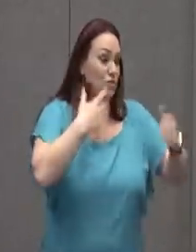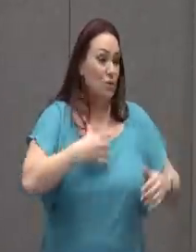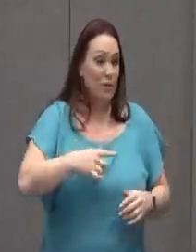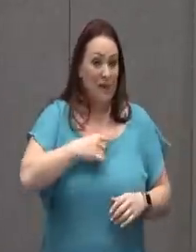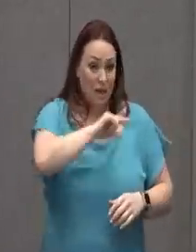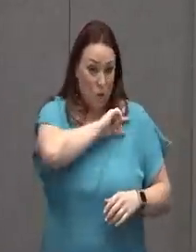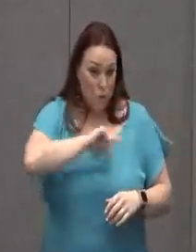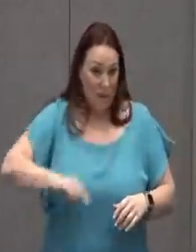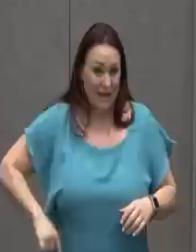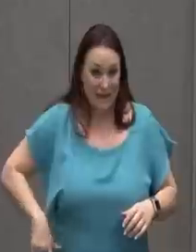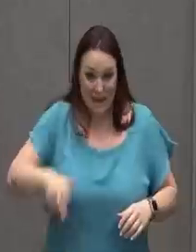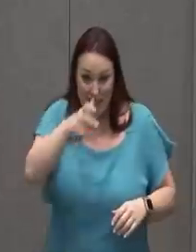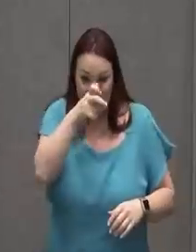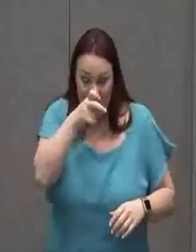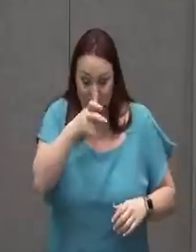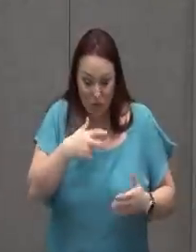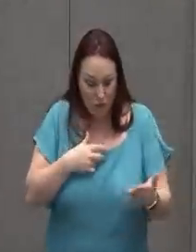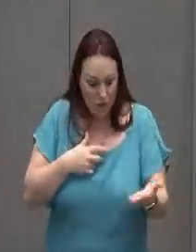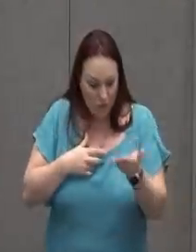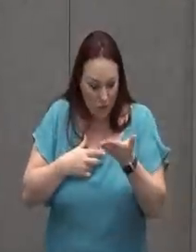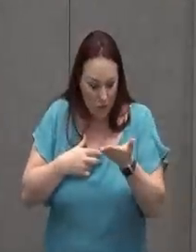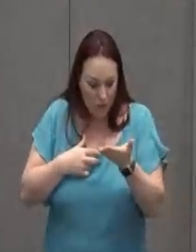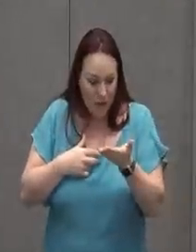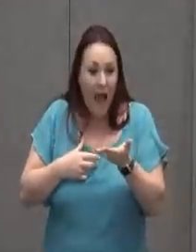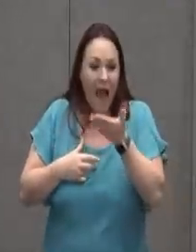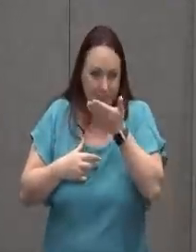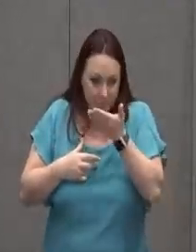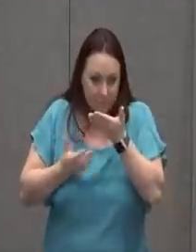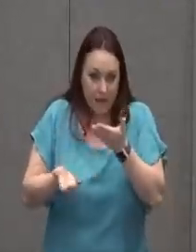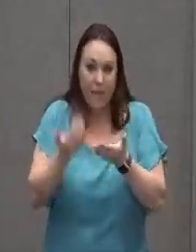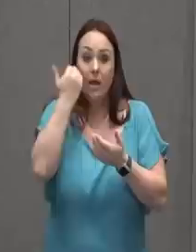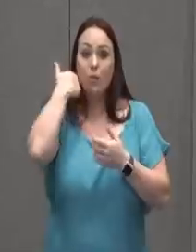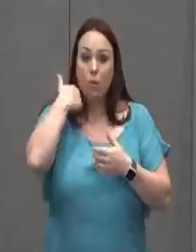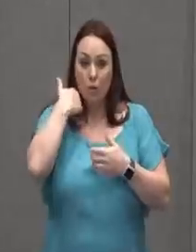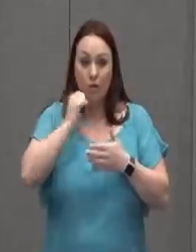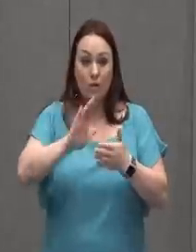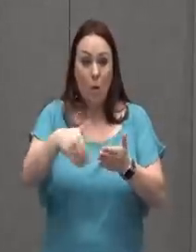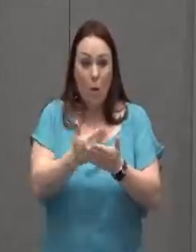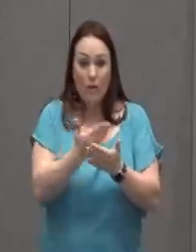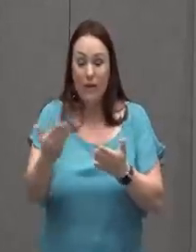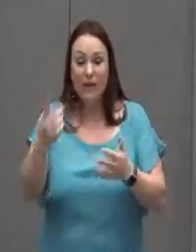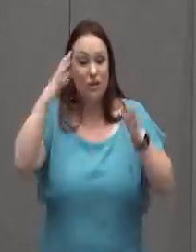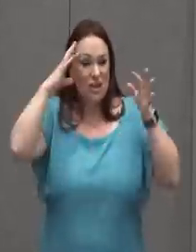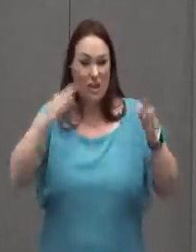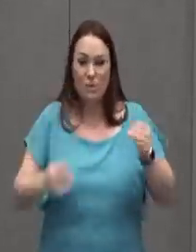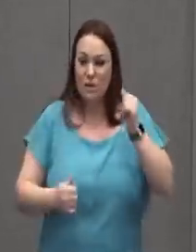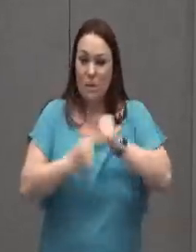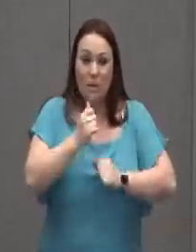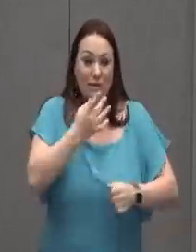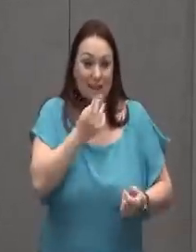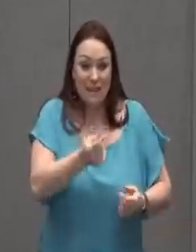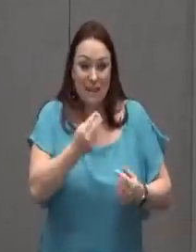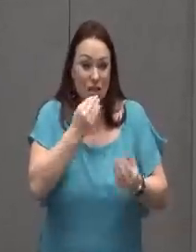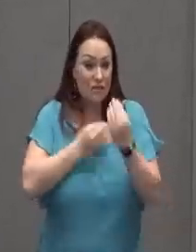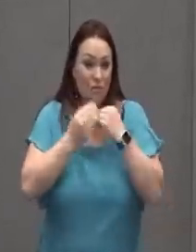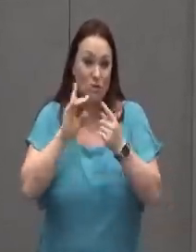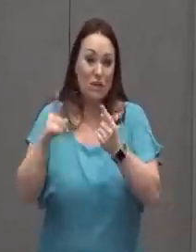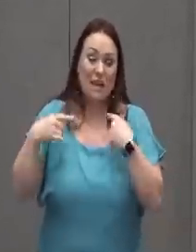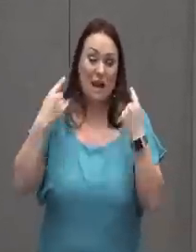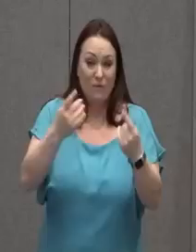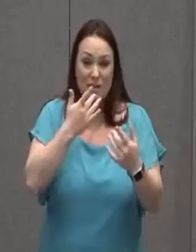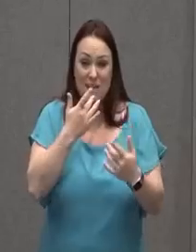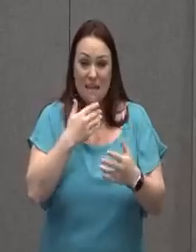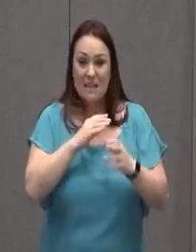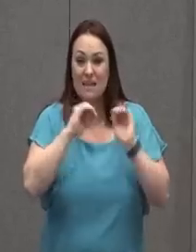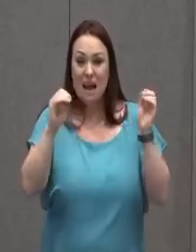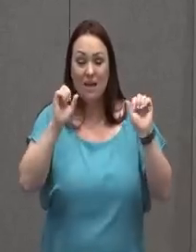then quickly ate the entire thing. She deemed it the most delicious food she had ever tasted. Nothing